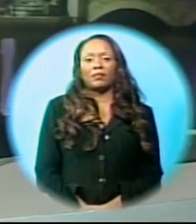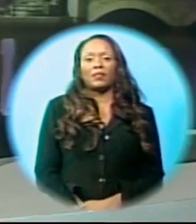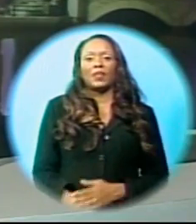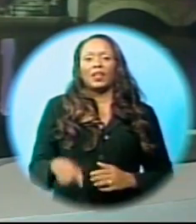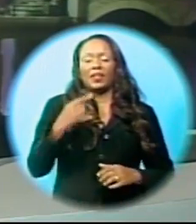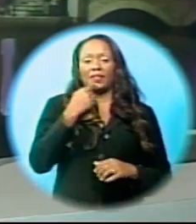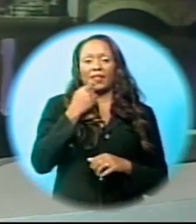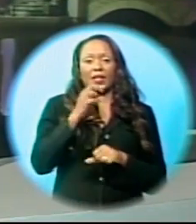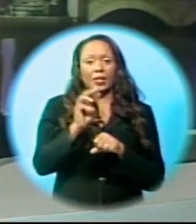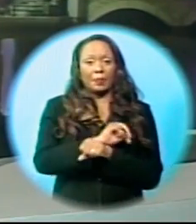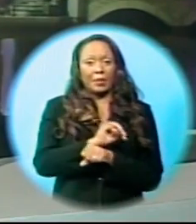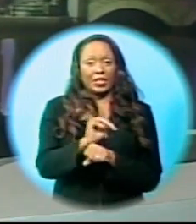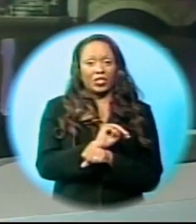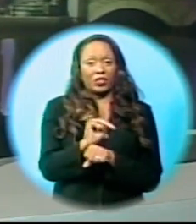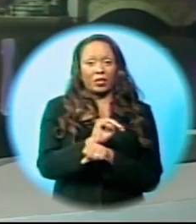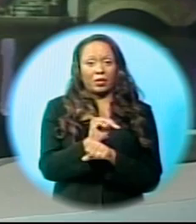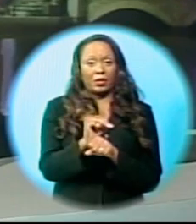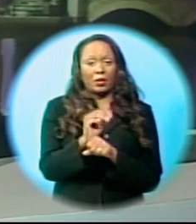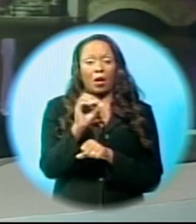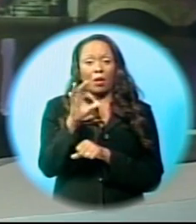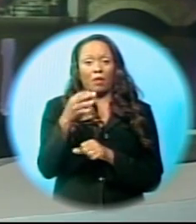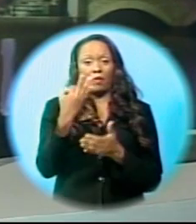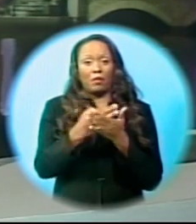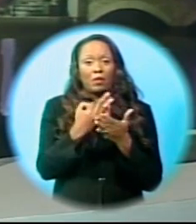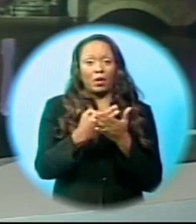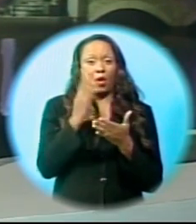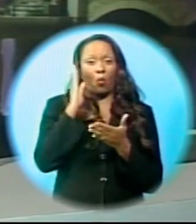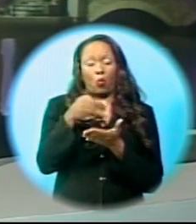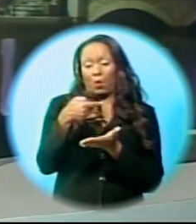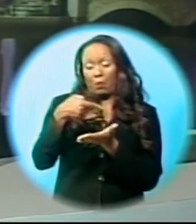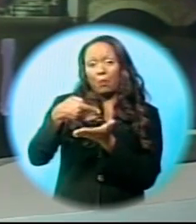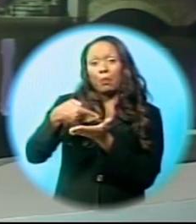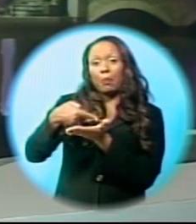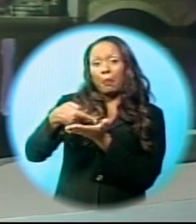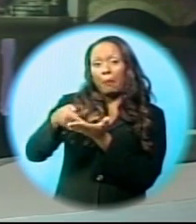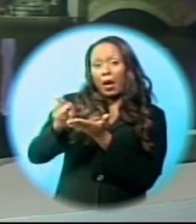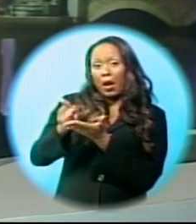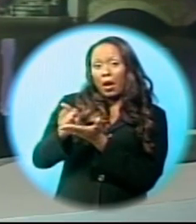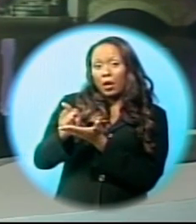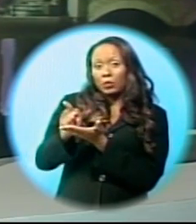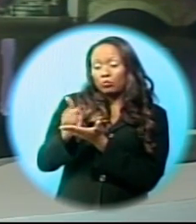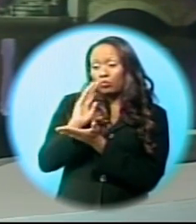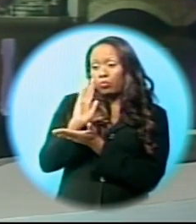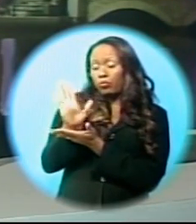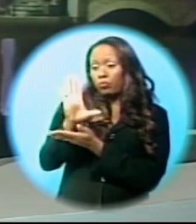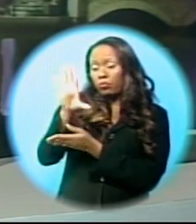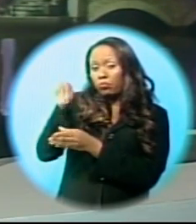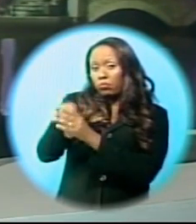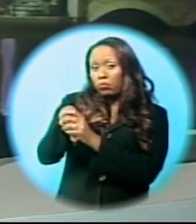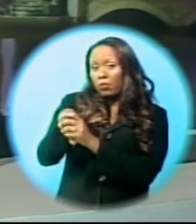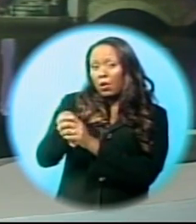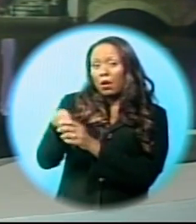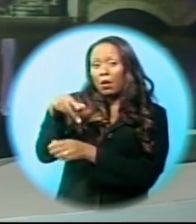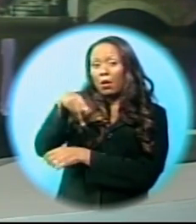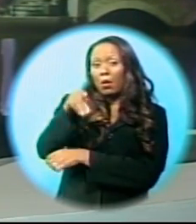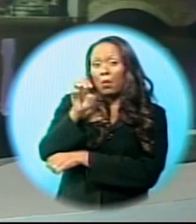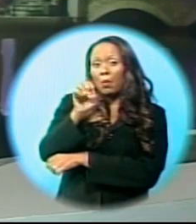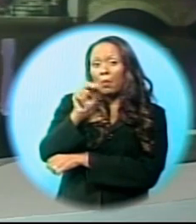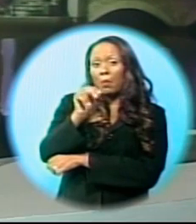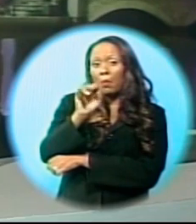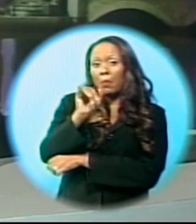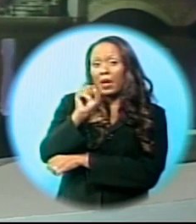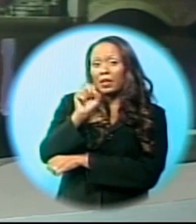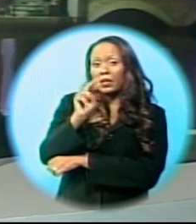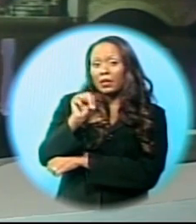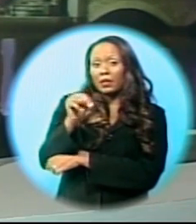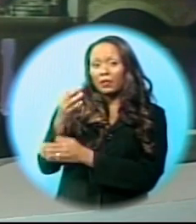Mr. Sinclair says the Ministry of Finance will be making a direct cash payment into the pension fund as part of the solution. He also says the judicial